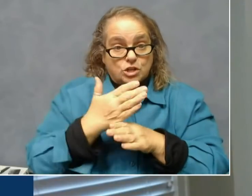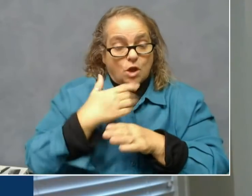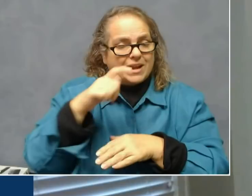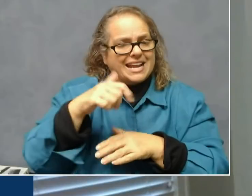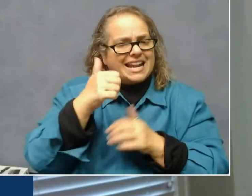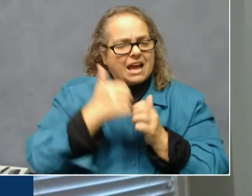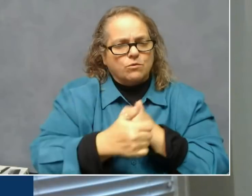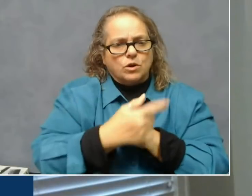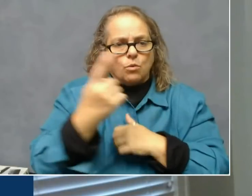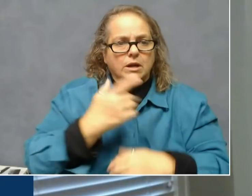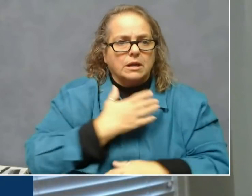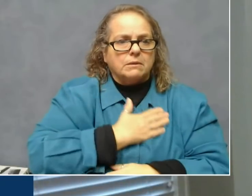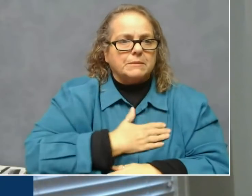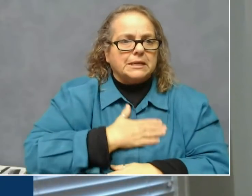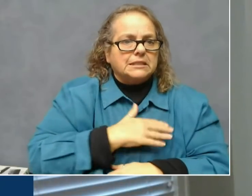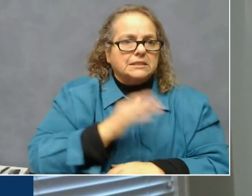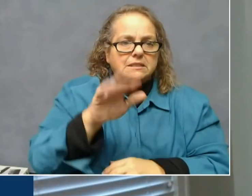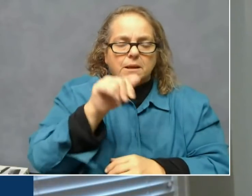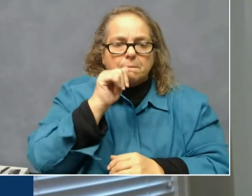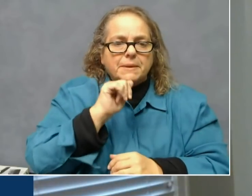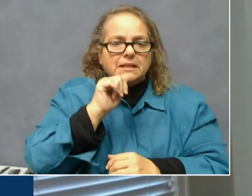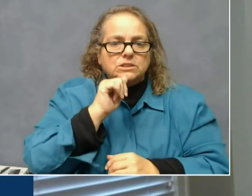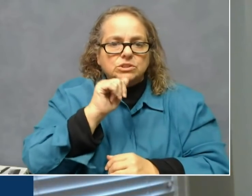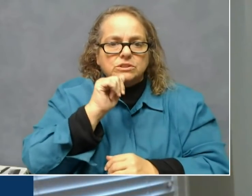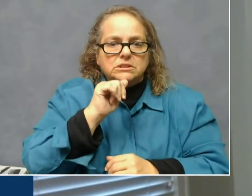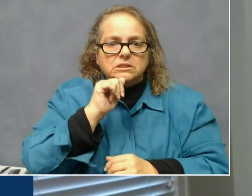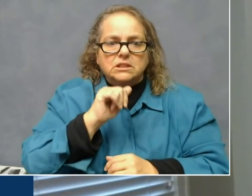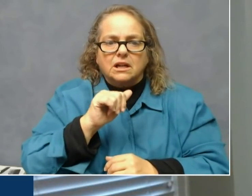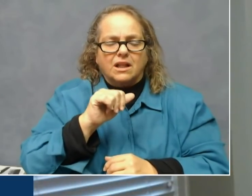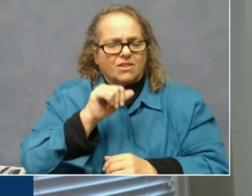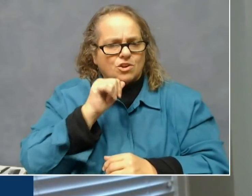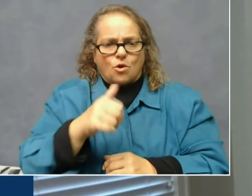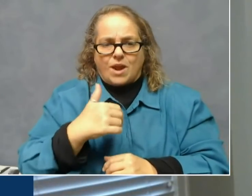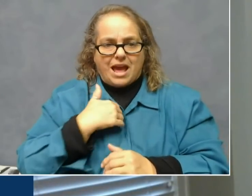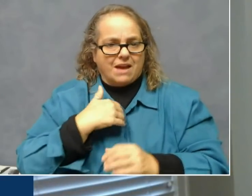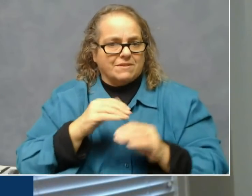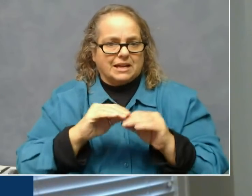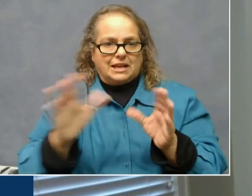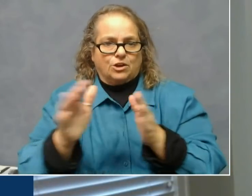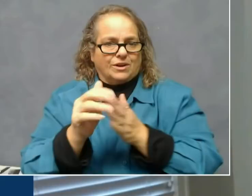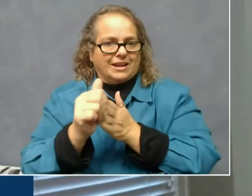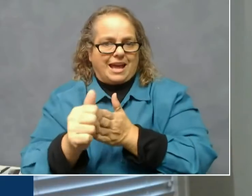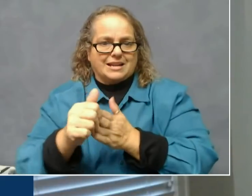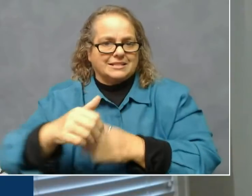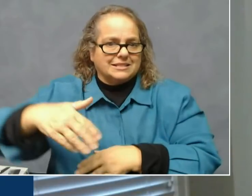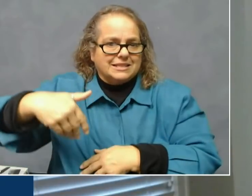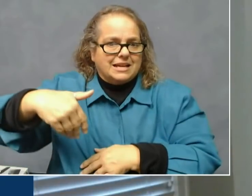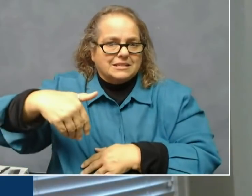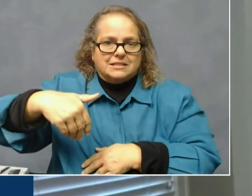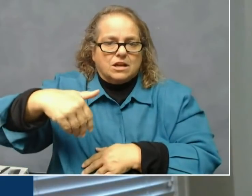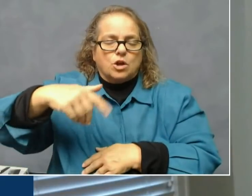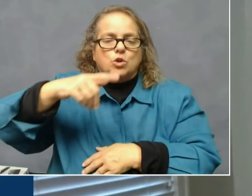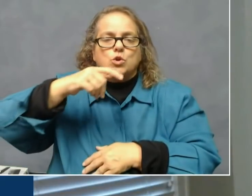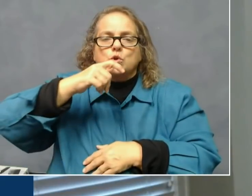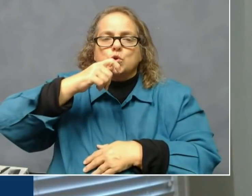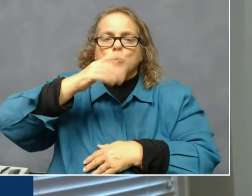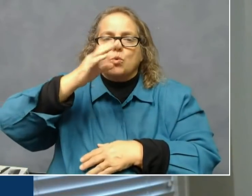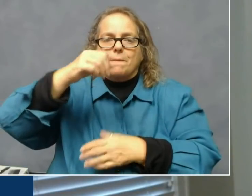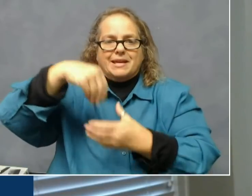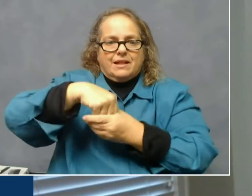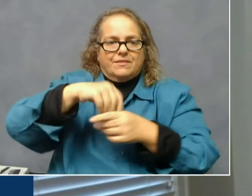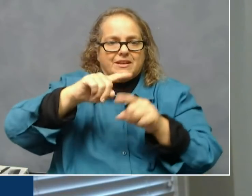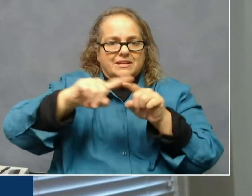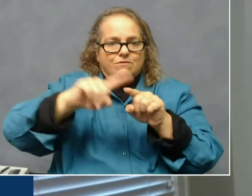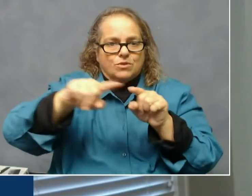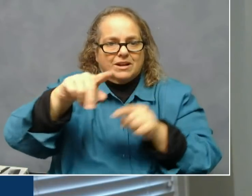patient. There is not clear guidance yet as far as who will be in the subsequent phases the governor